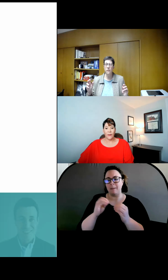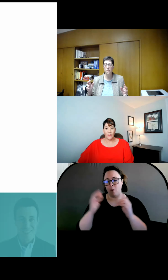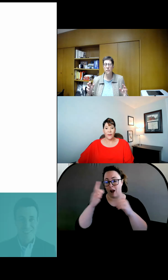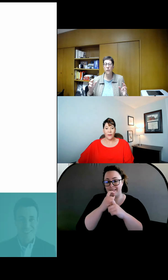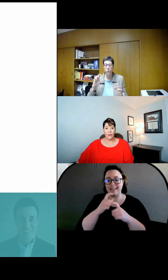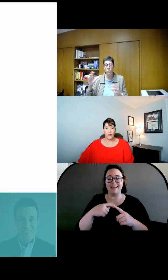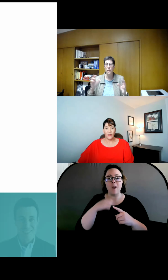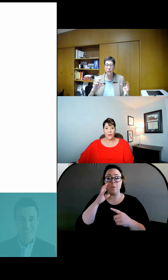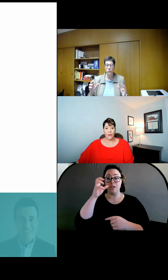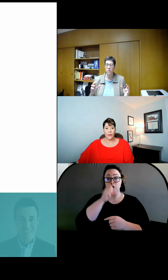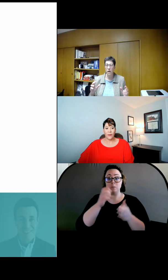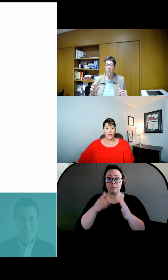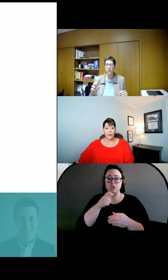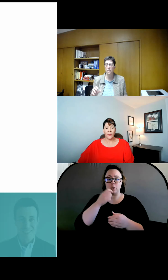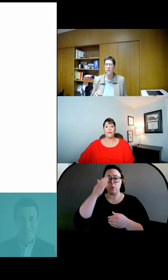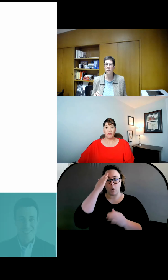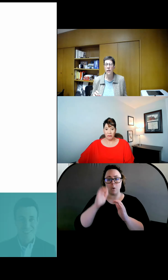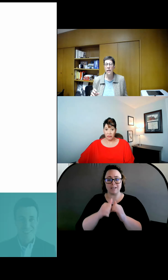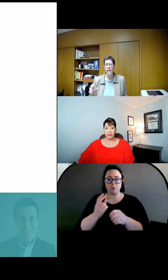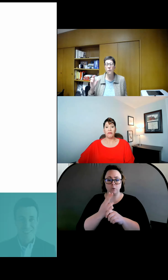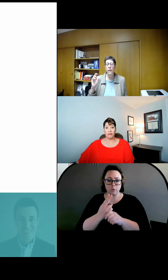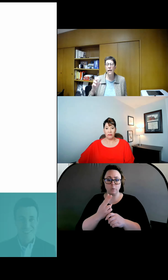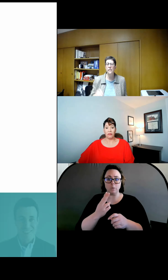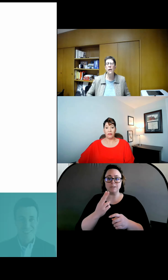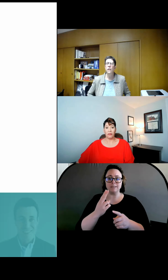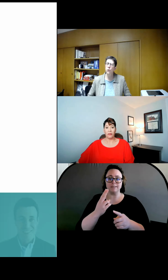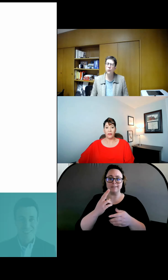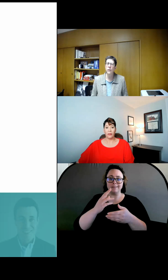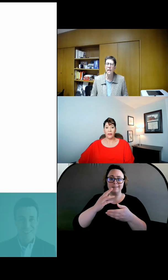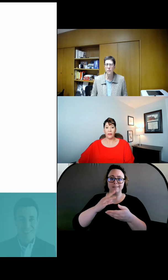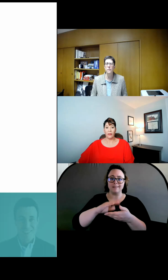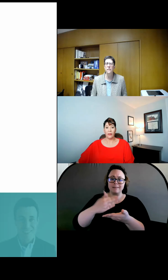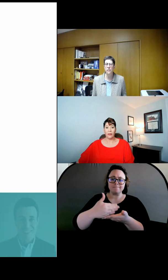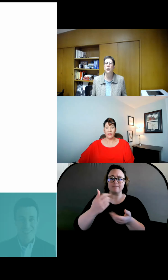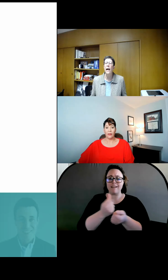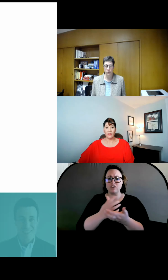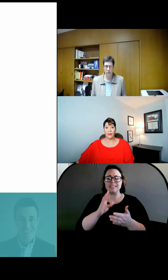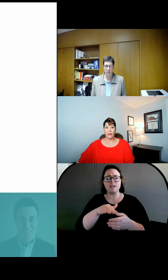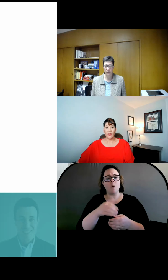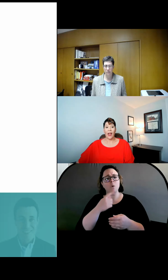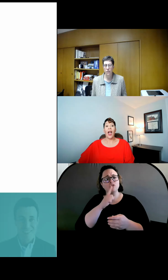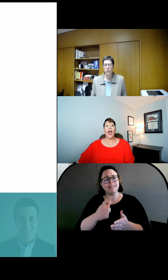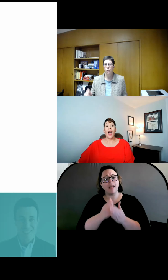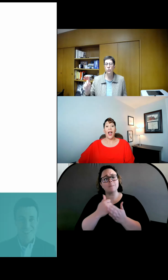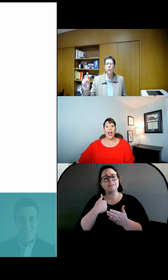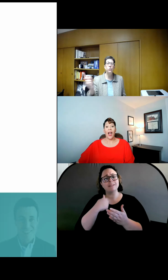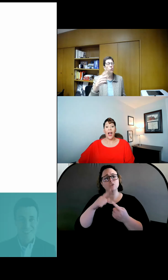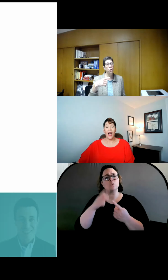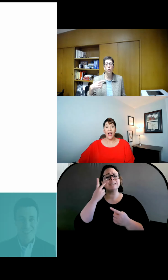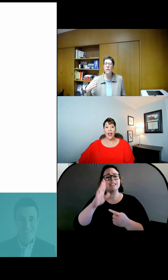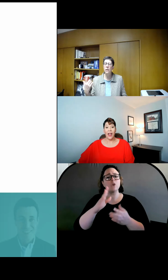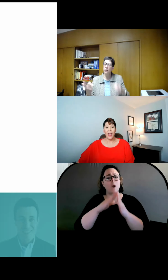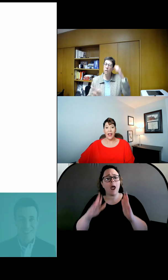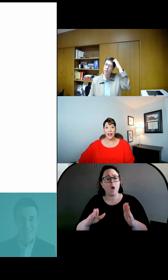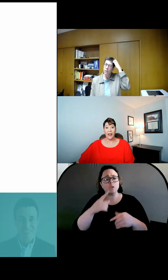to assume this is somebody who knows how to use the monitor and stuff. And I say, it really helps me to see your house. So can you